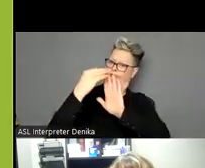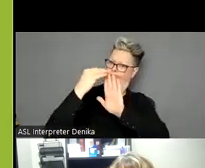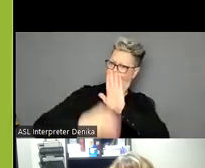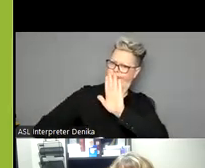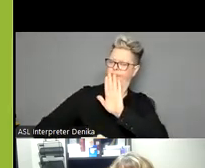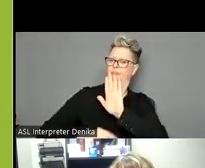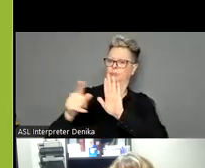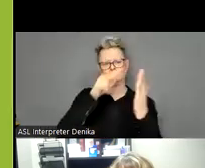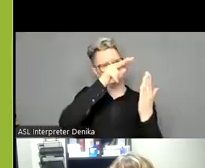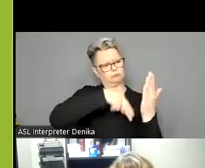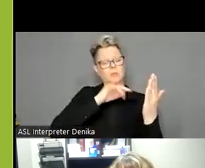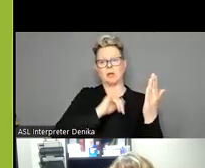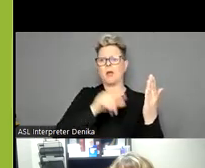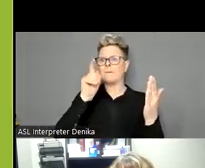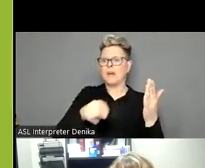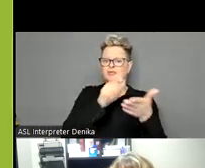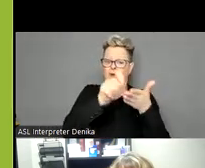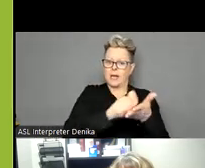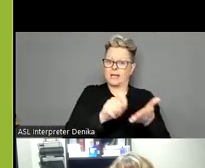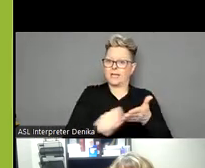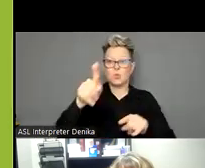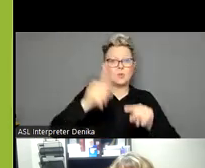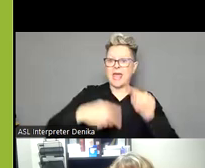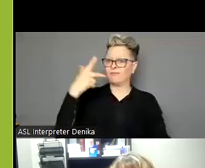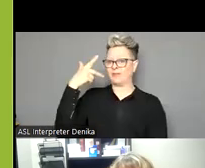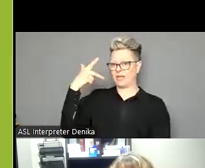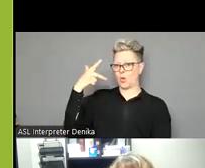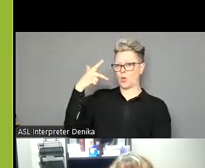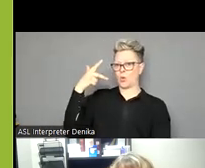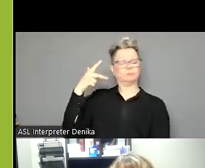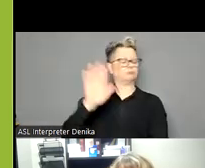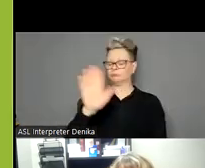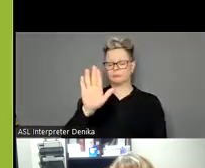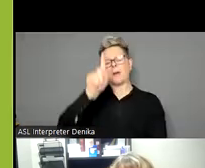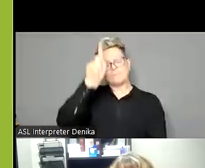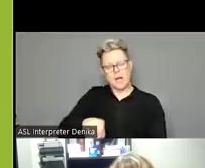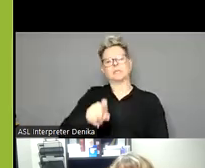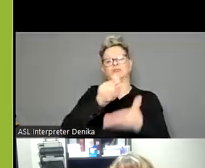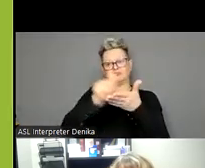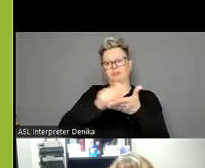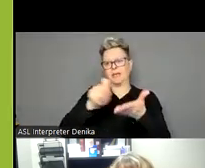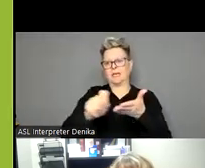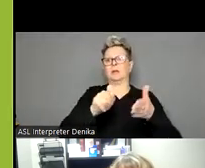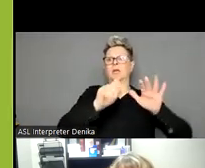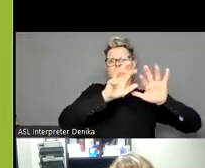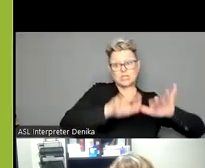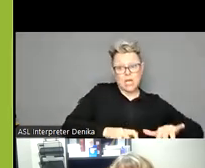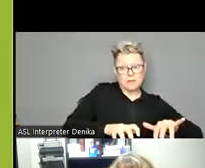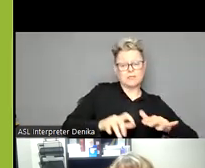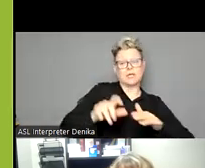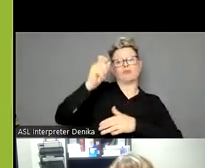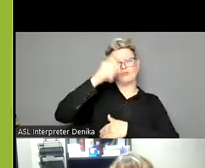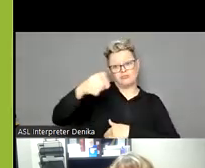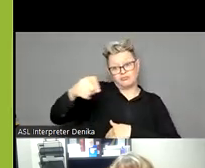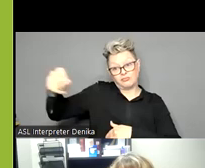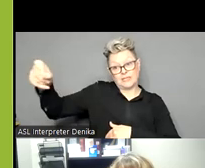in writing. You can't make a video will, for example. It needs to be a written document. It can be either typed